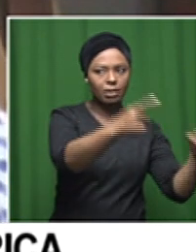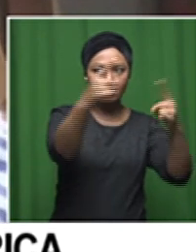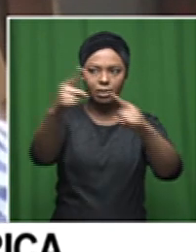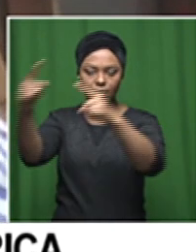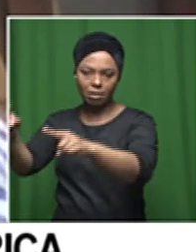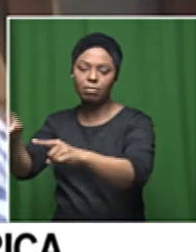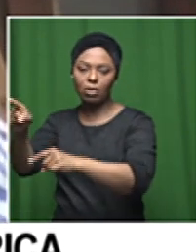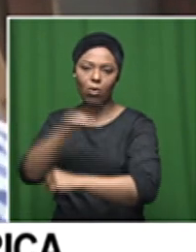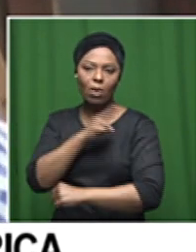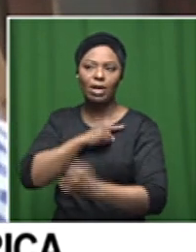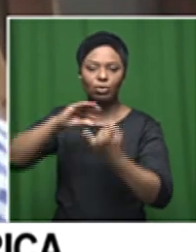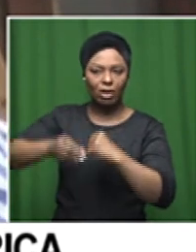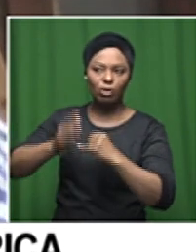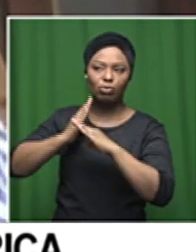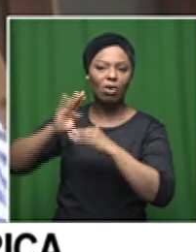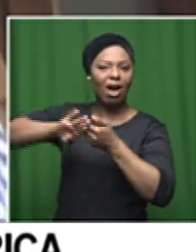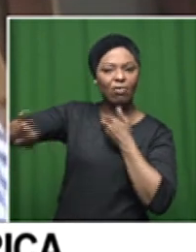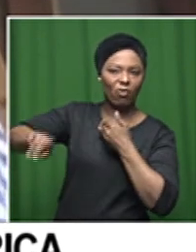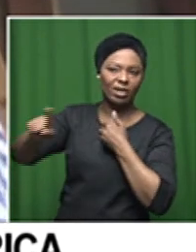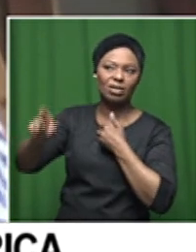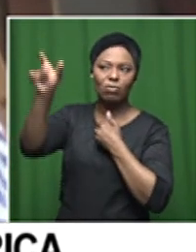every morning to the